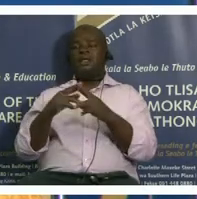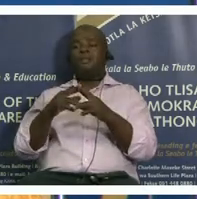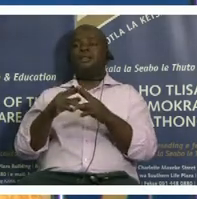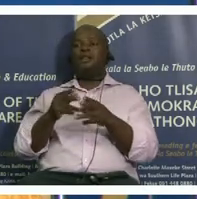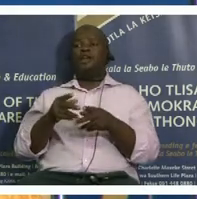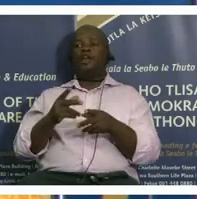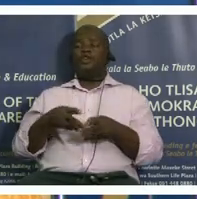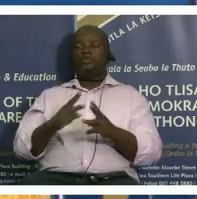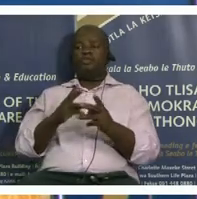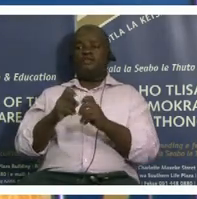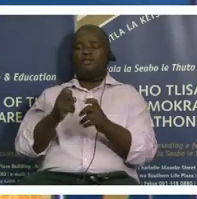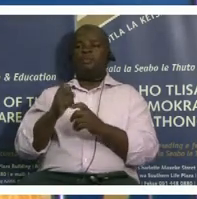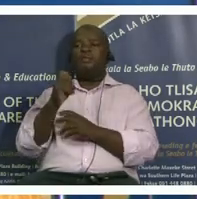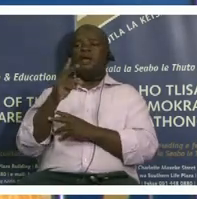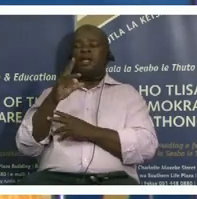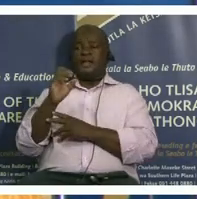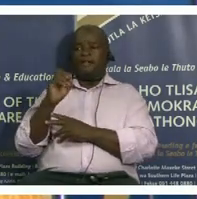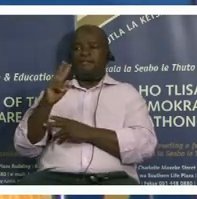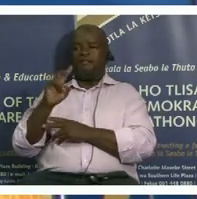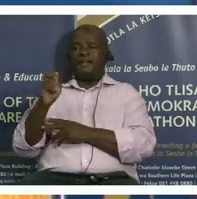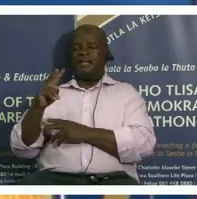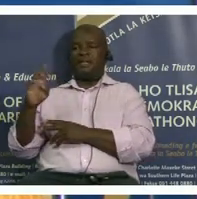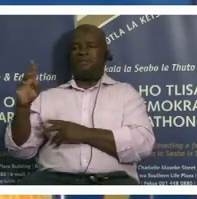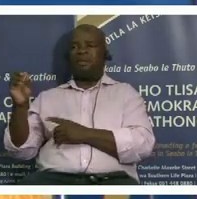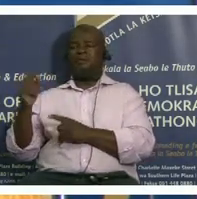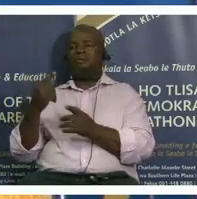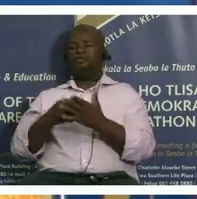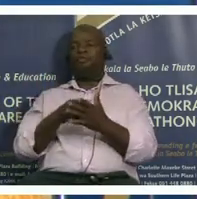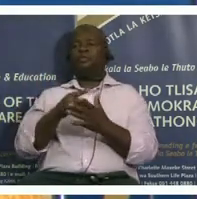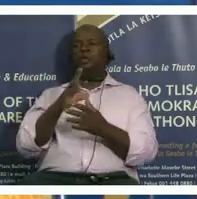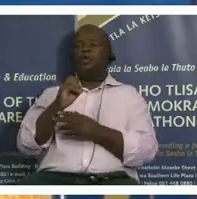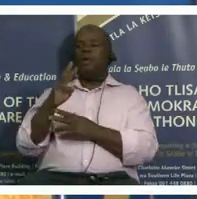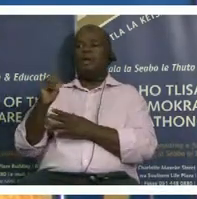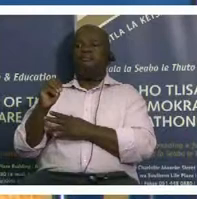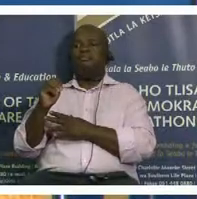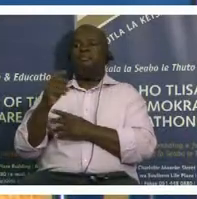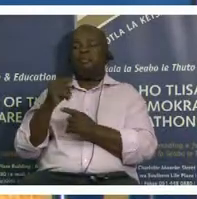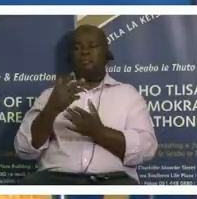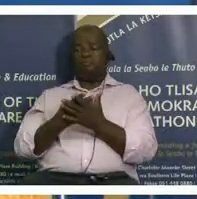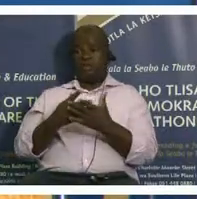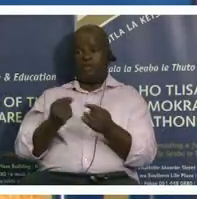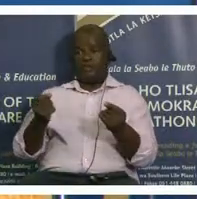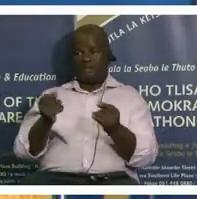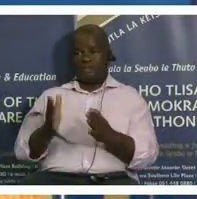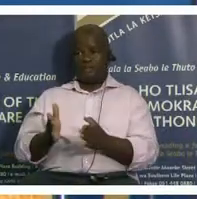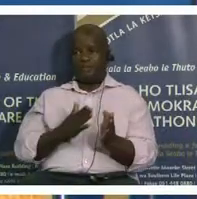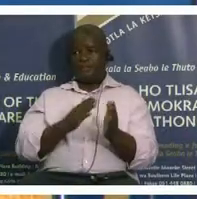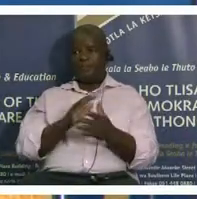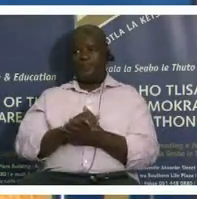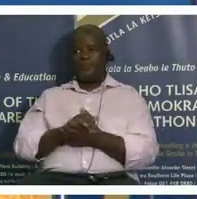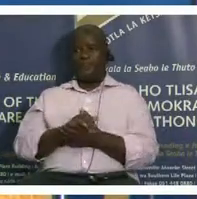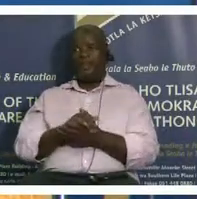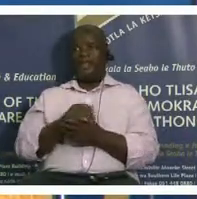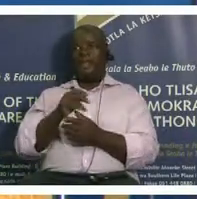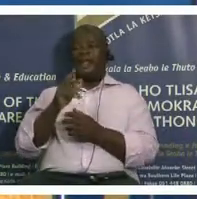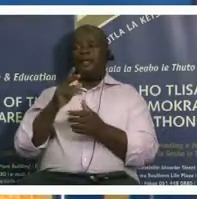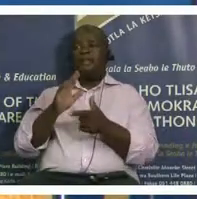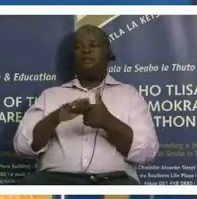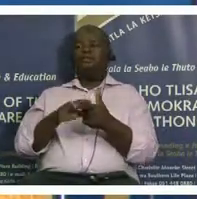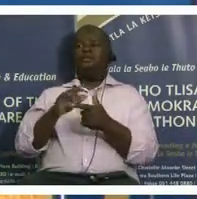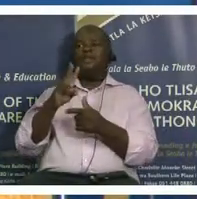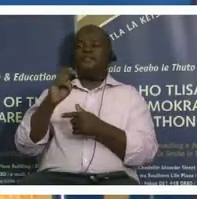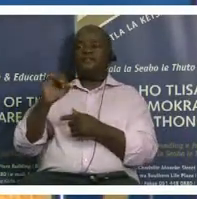to Kroonstad and the upgrade of the Windberg interchange, have been completed. The Vista Park 2 and